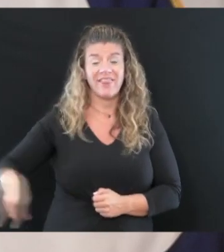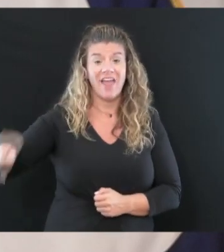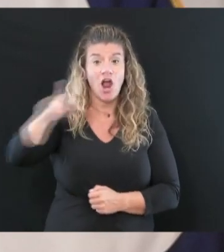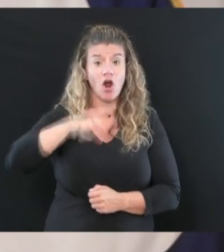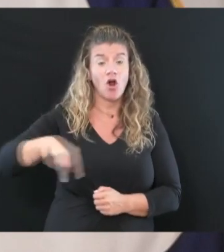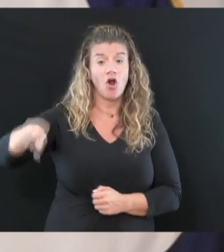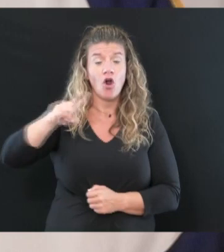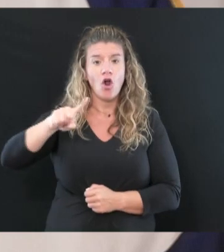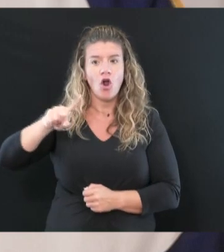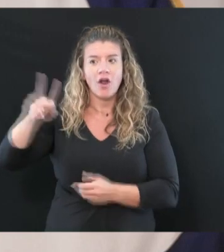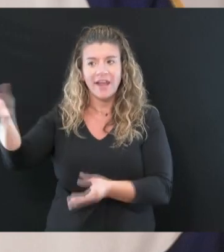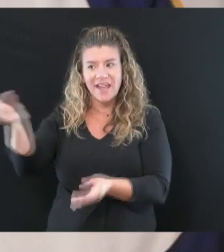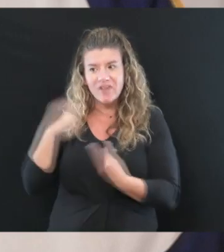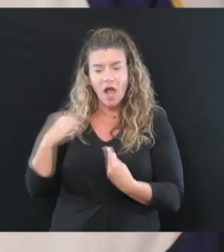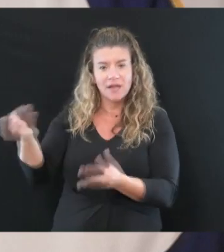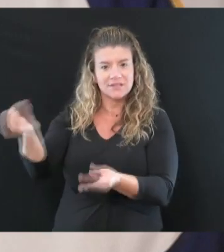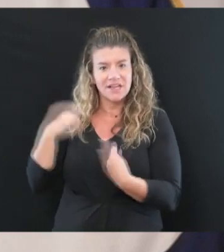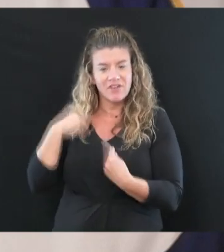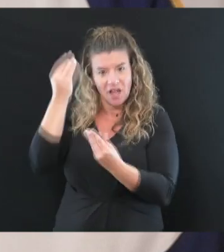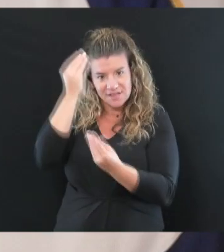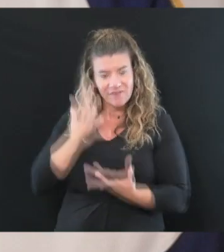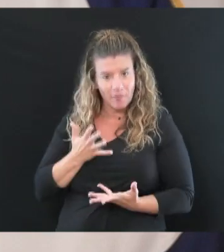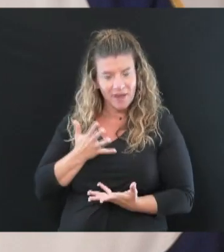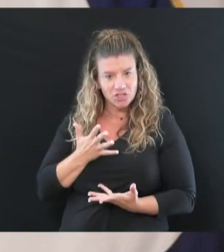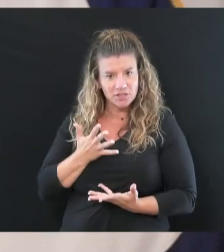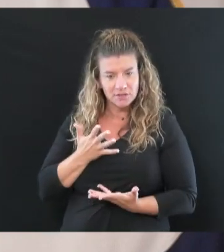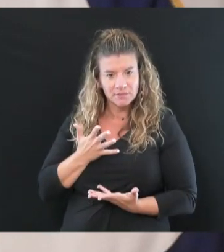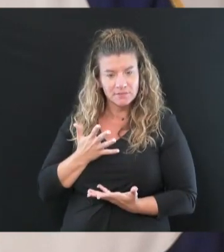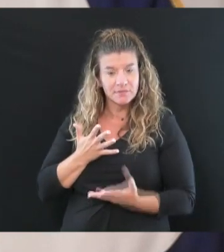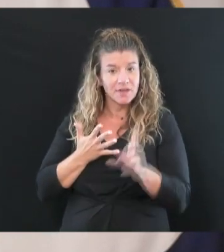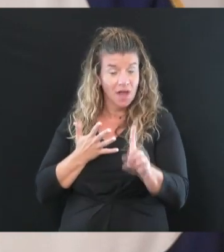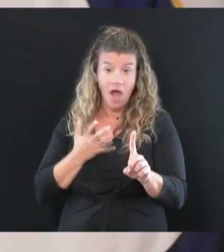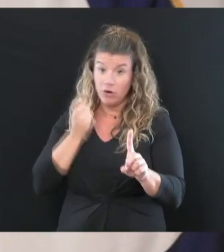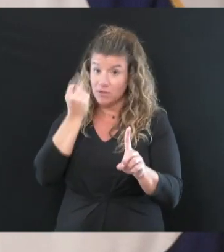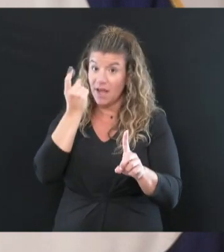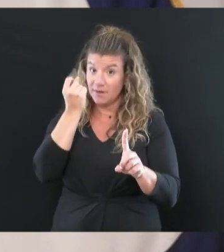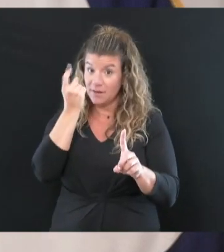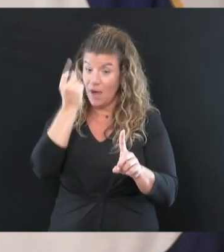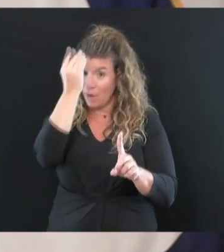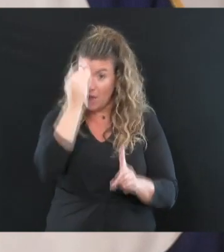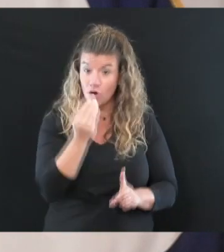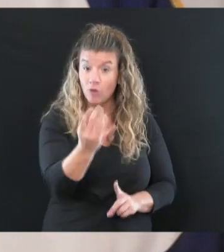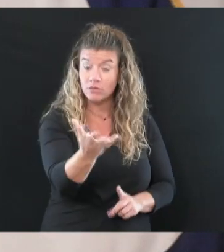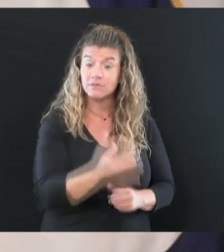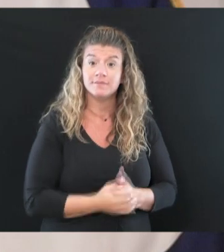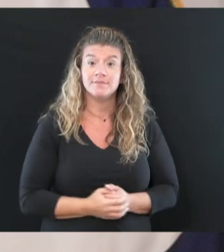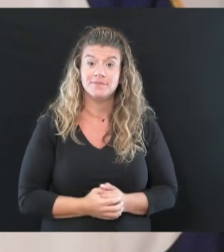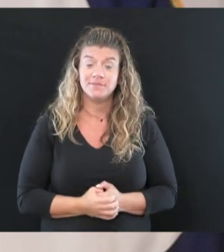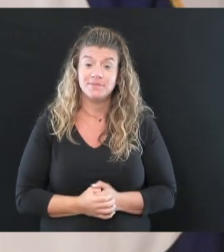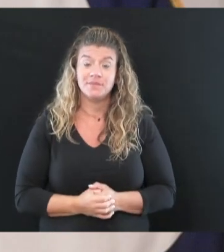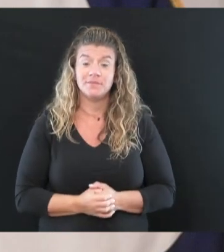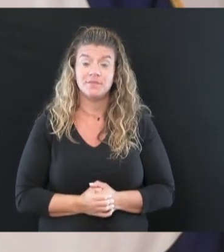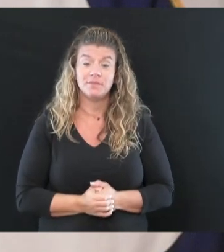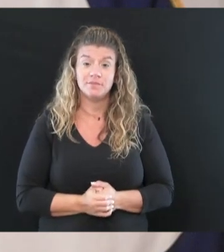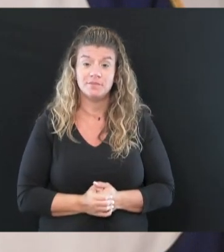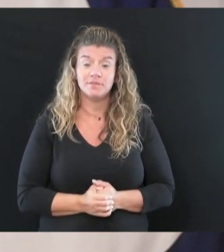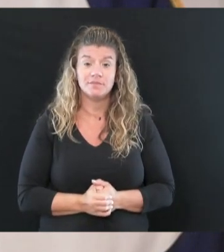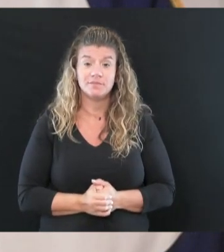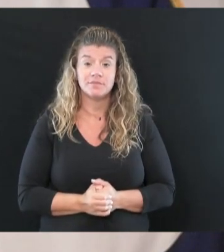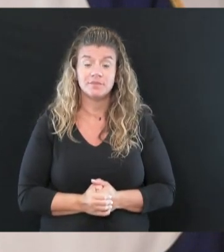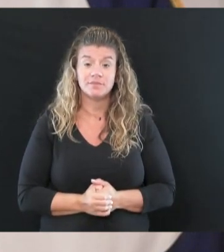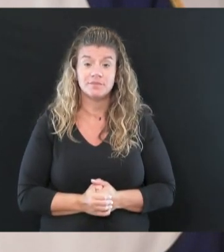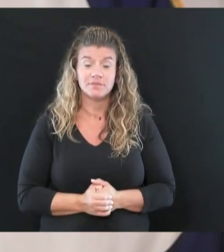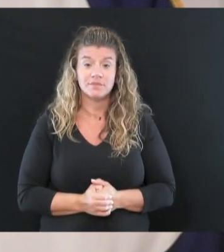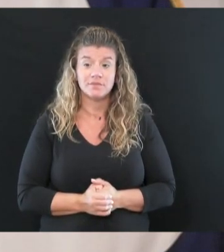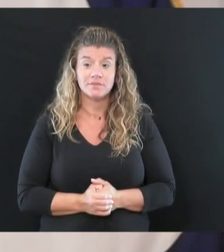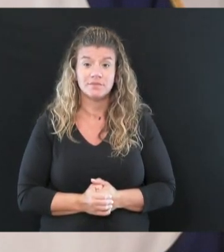or supplying us with input and everything. Listen, let me just tell you, you know, especially these organizations